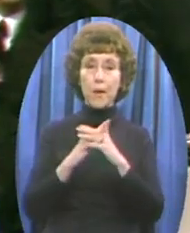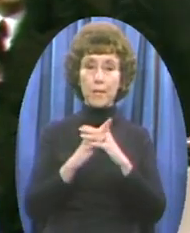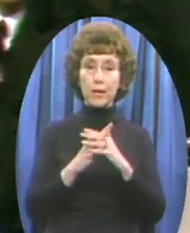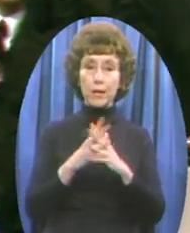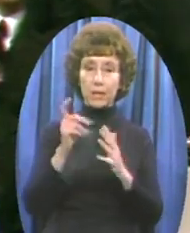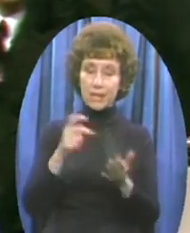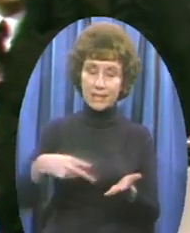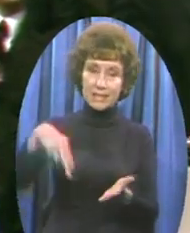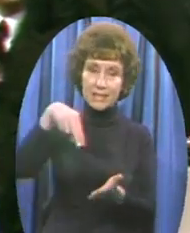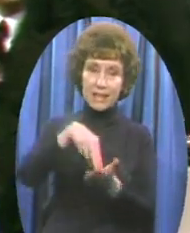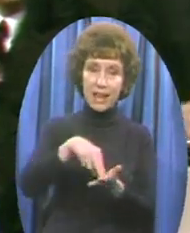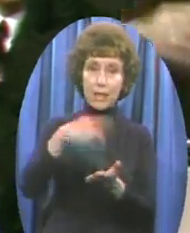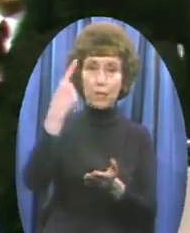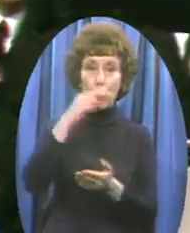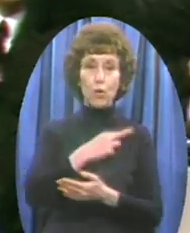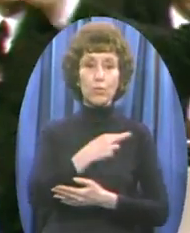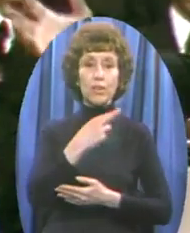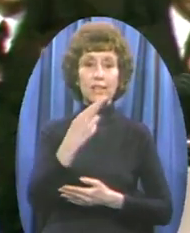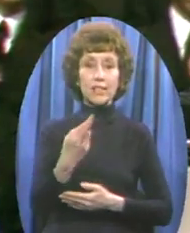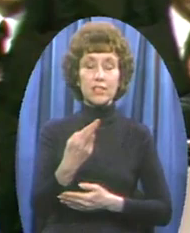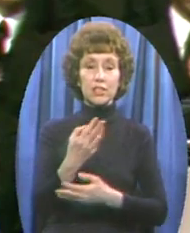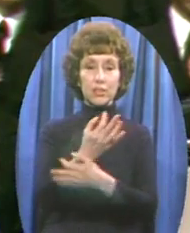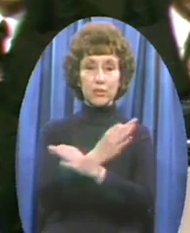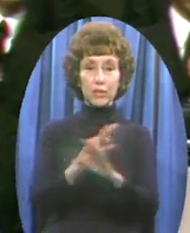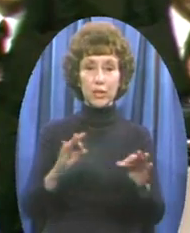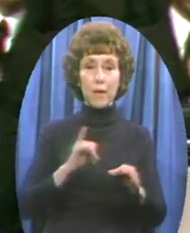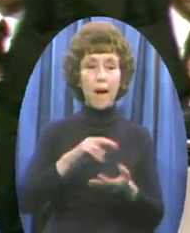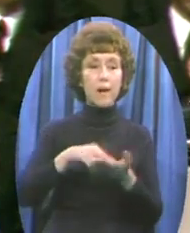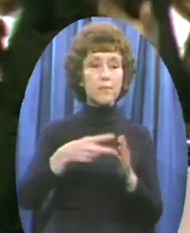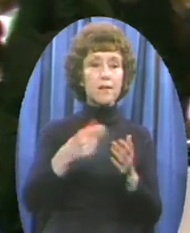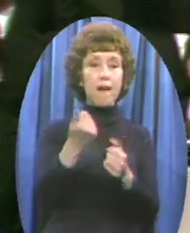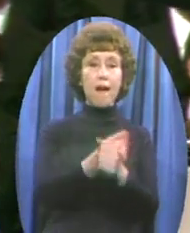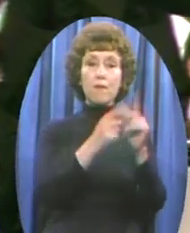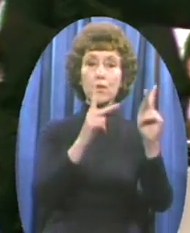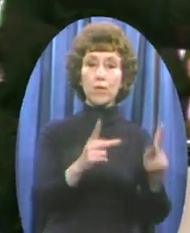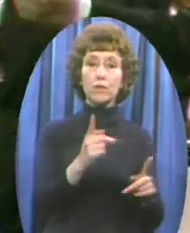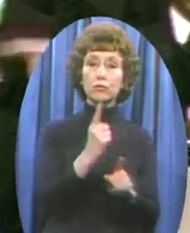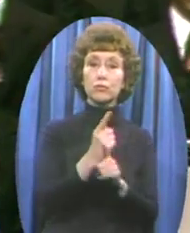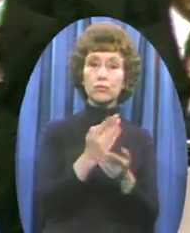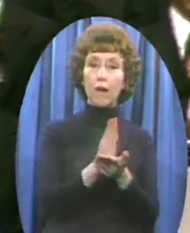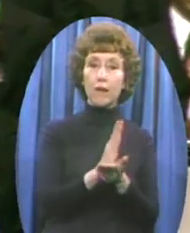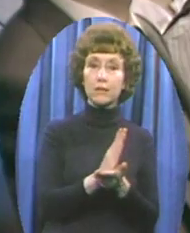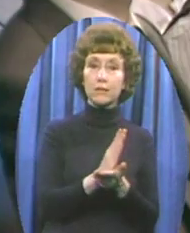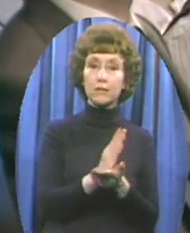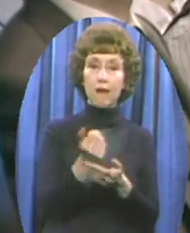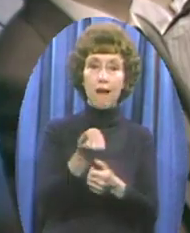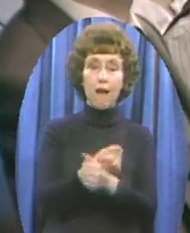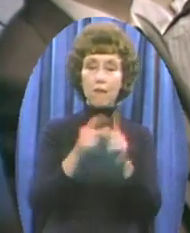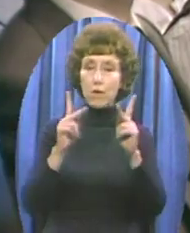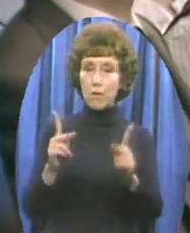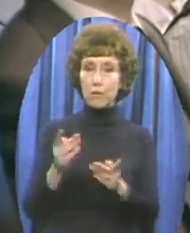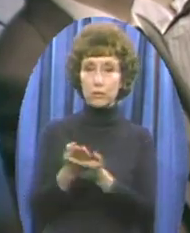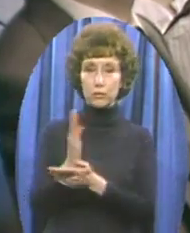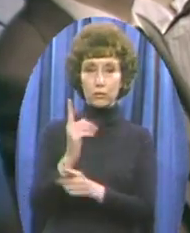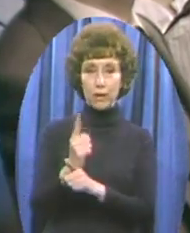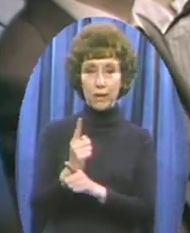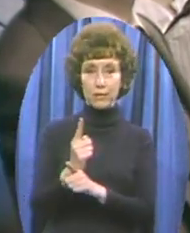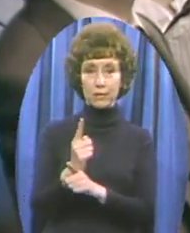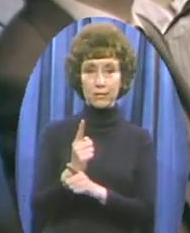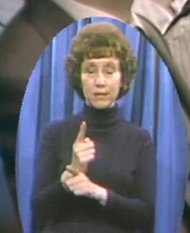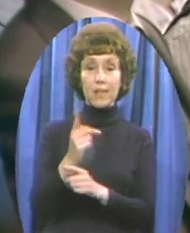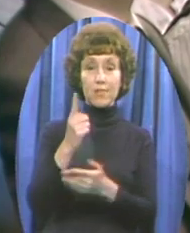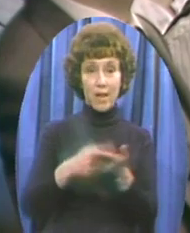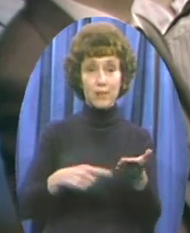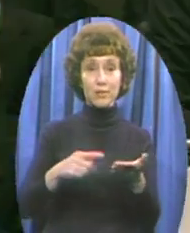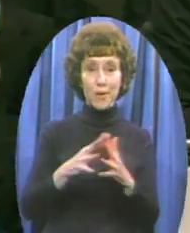to evangelize. I mean everybody's rights, not just ours, theirs too. But that's what America's all